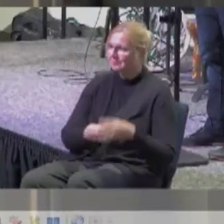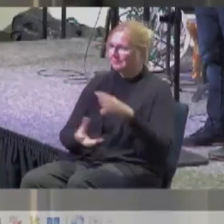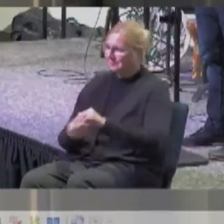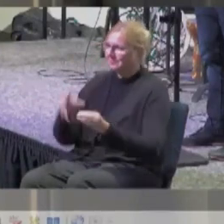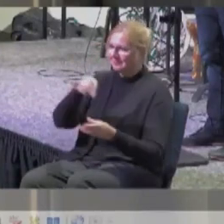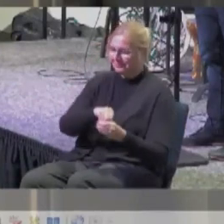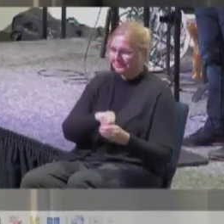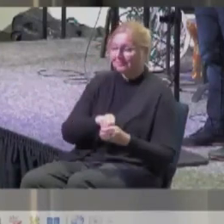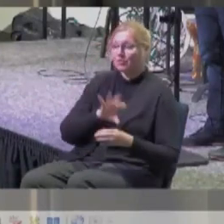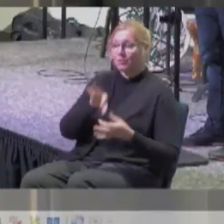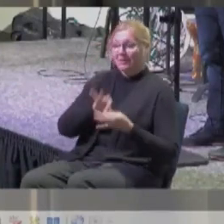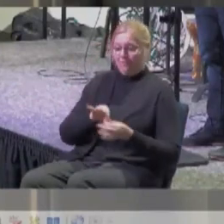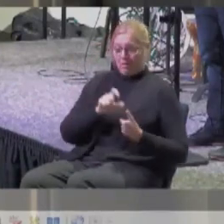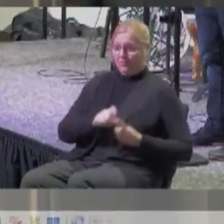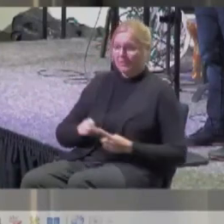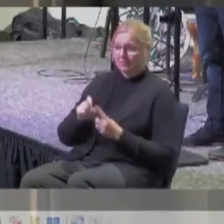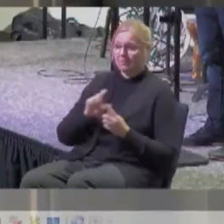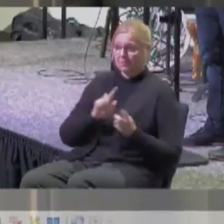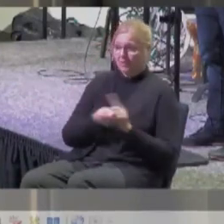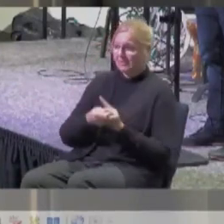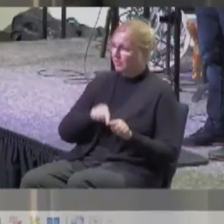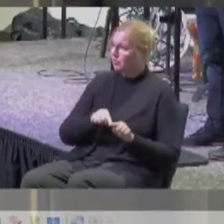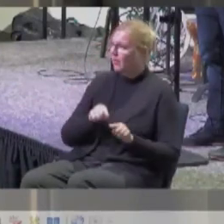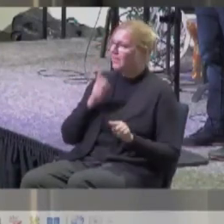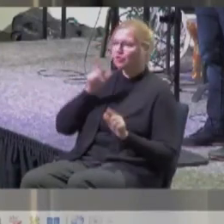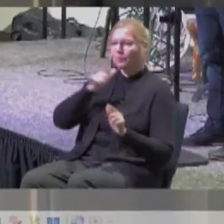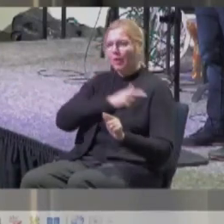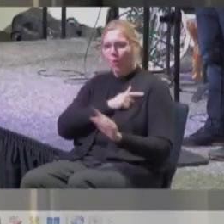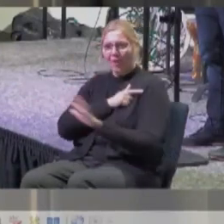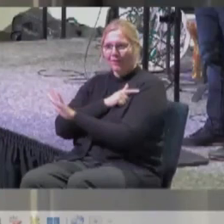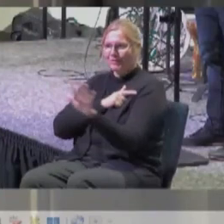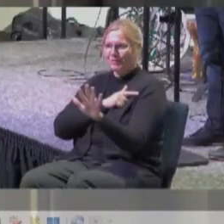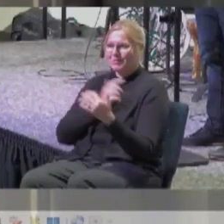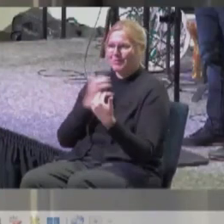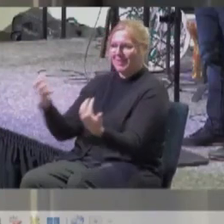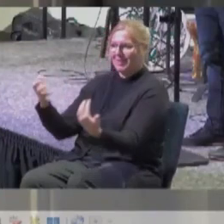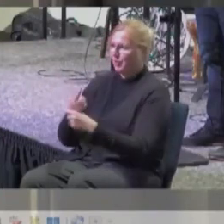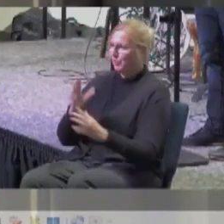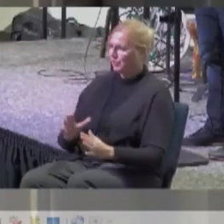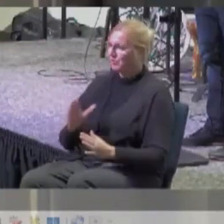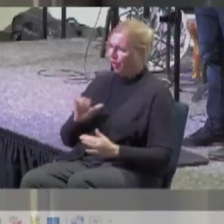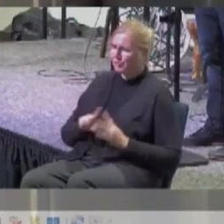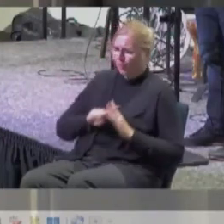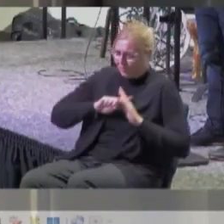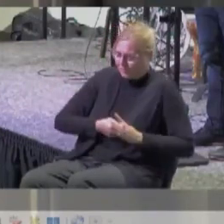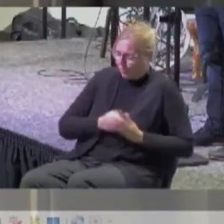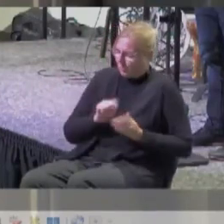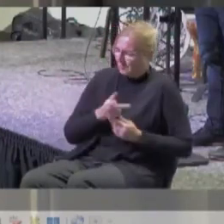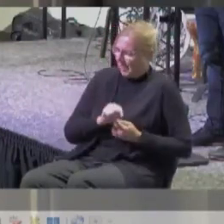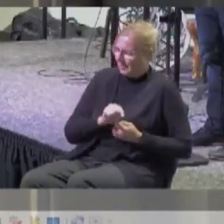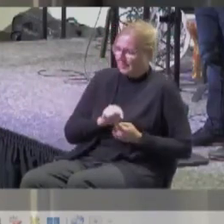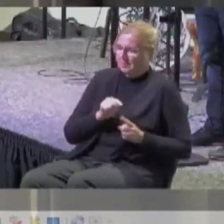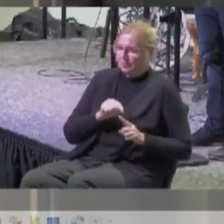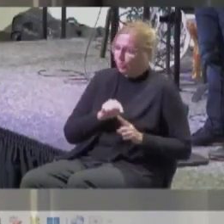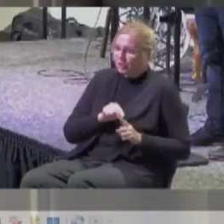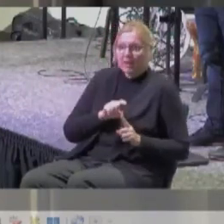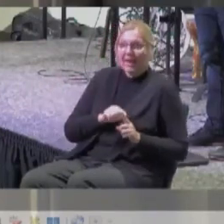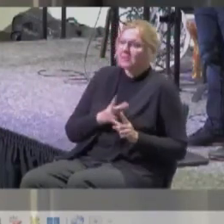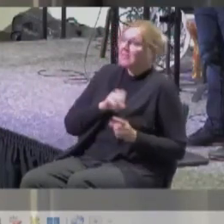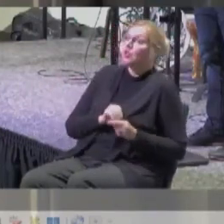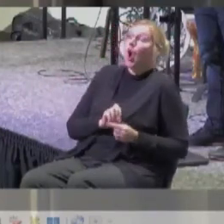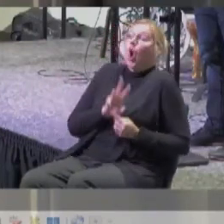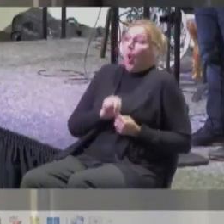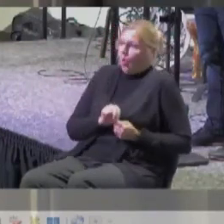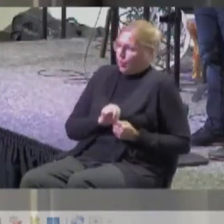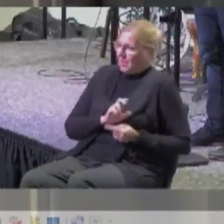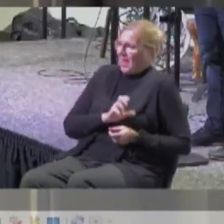way is to be loyal not only to our audience, but to our source text itself, which is so deeply engaged with its own ancient Near Eastern